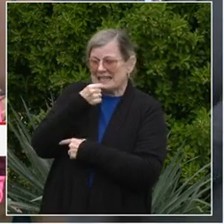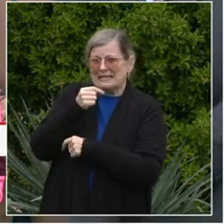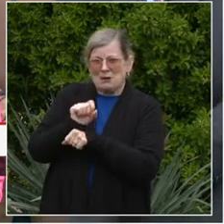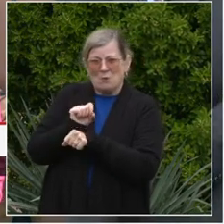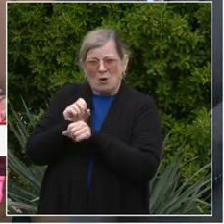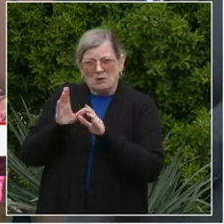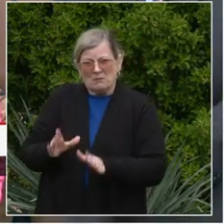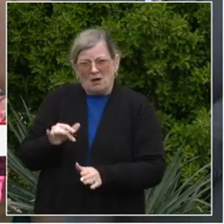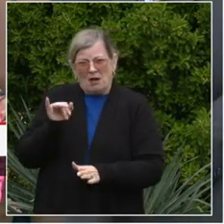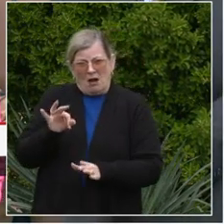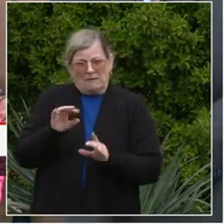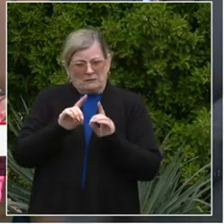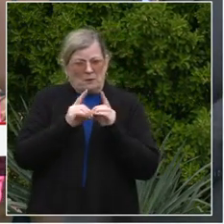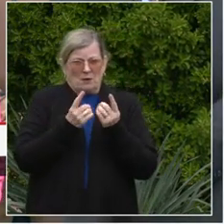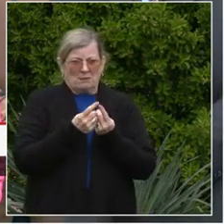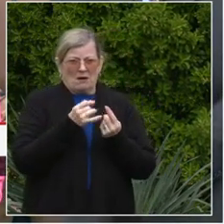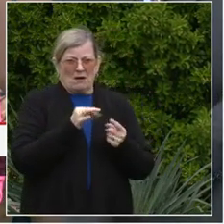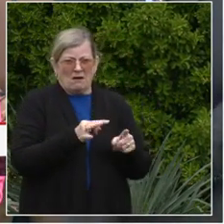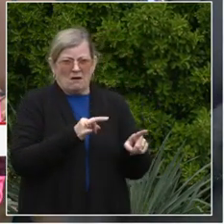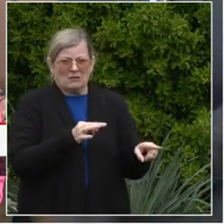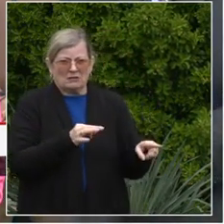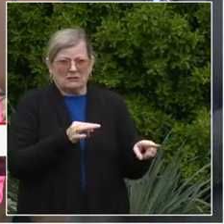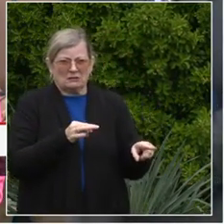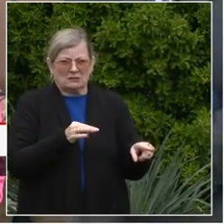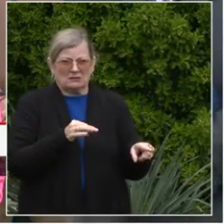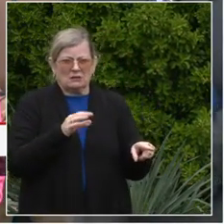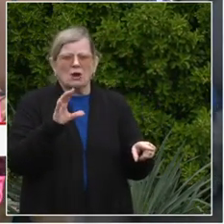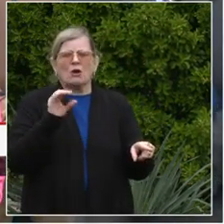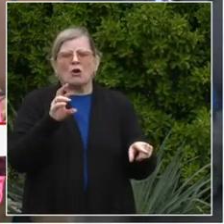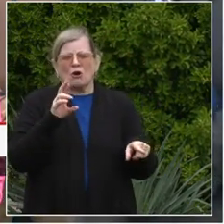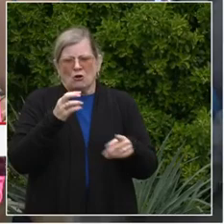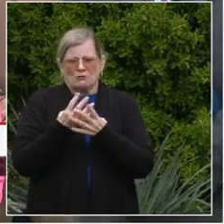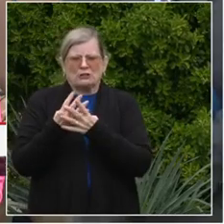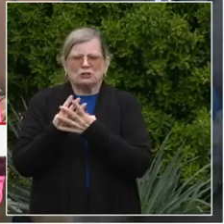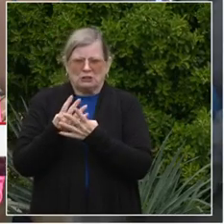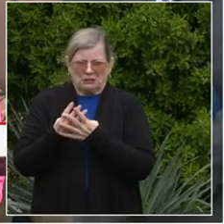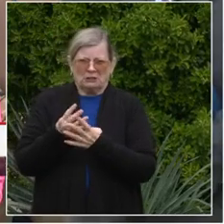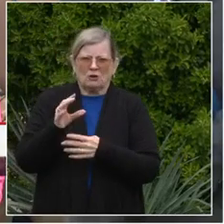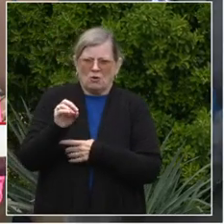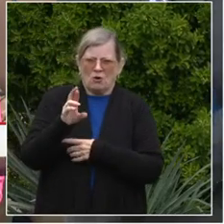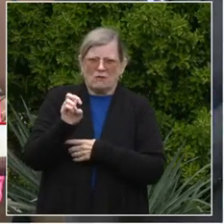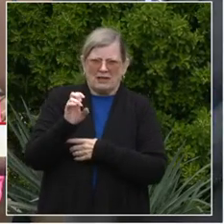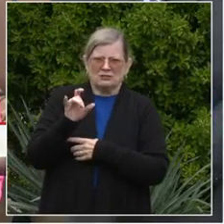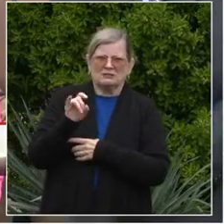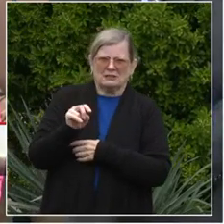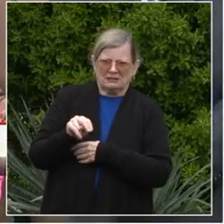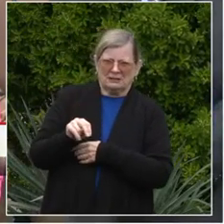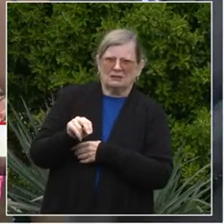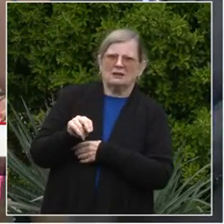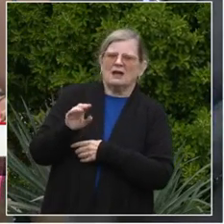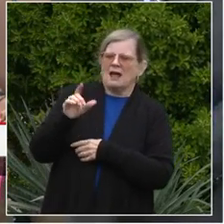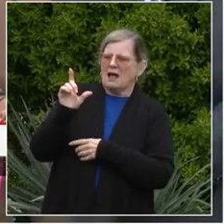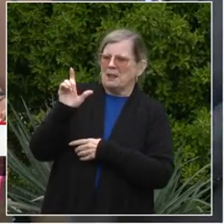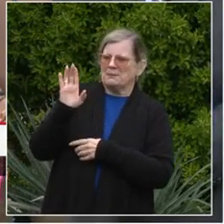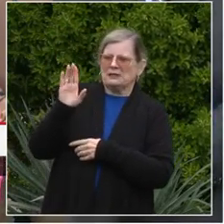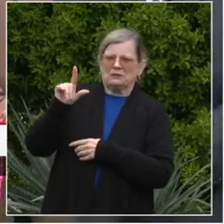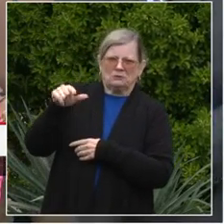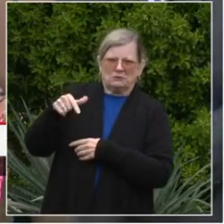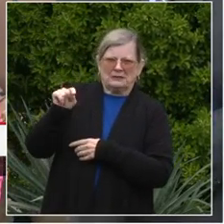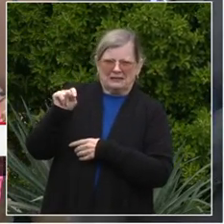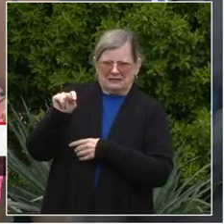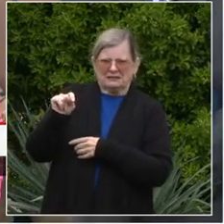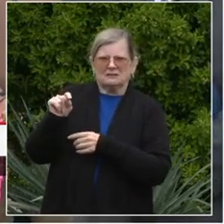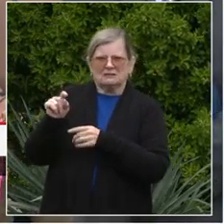that LGBTQ activists have described as shocking. And I was just wondering whether your office might be looking into